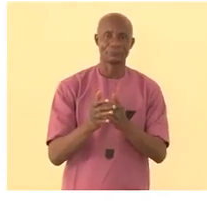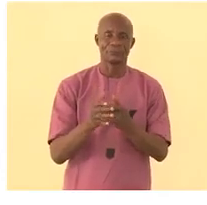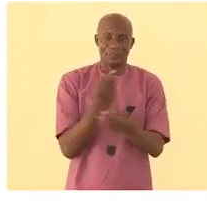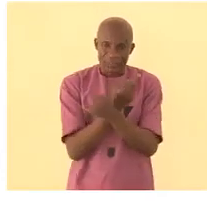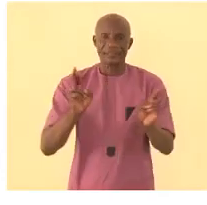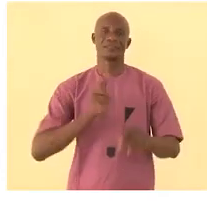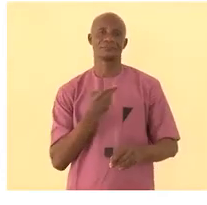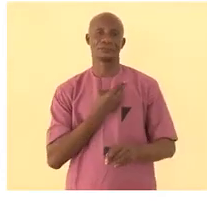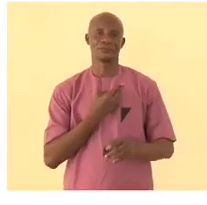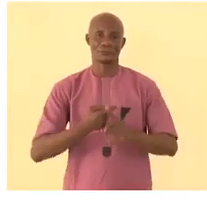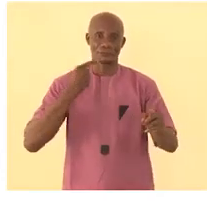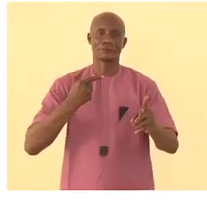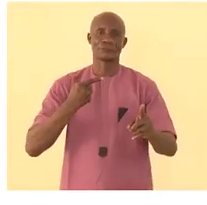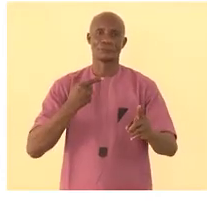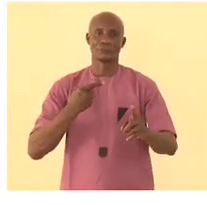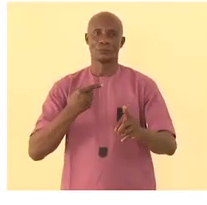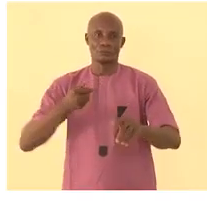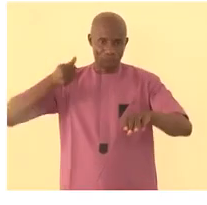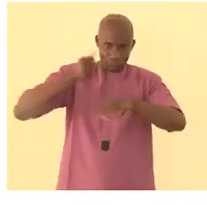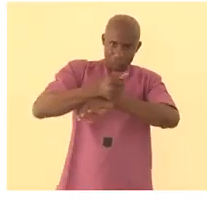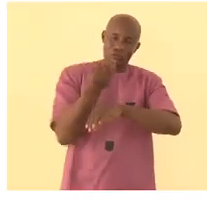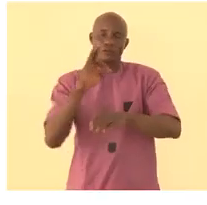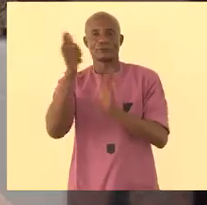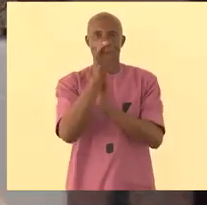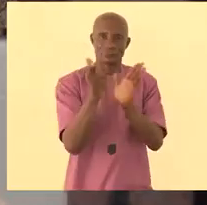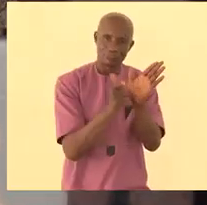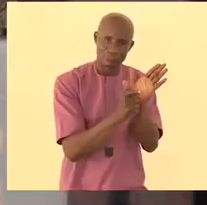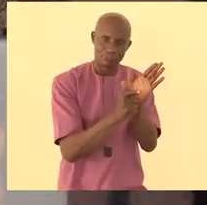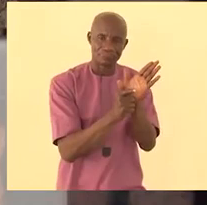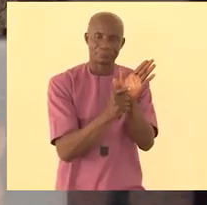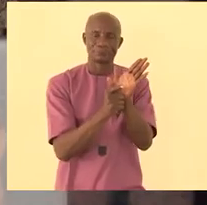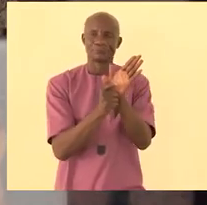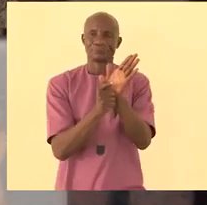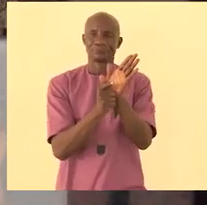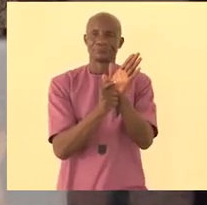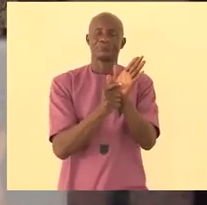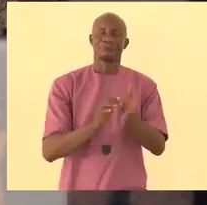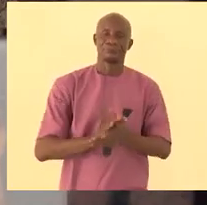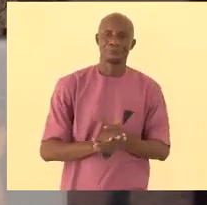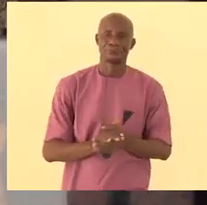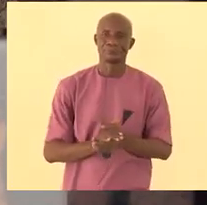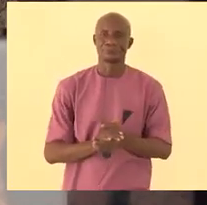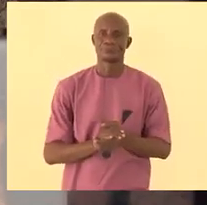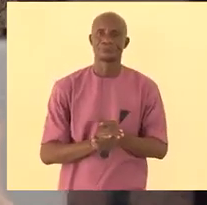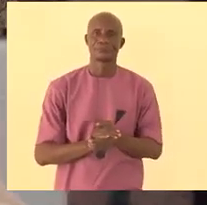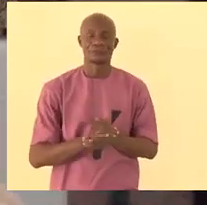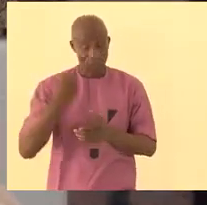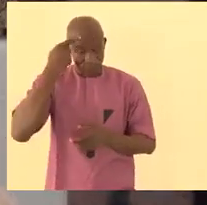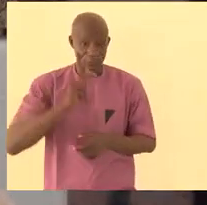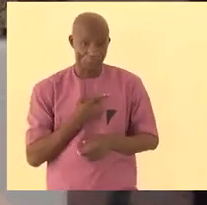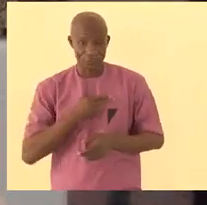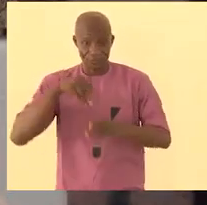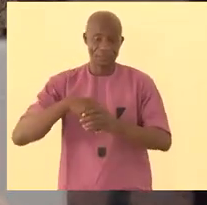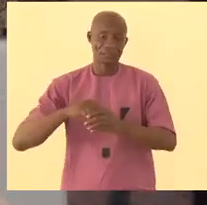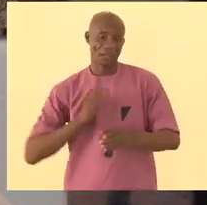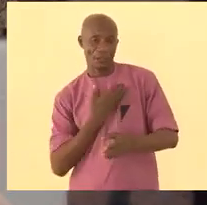Jesus has redeemed us from the curse of the law. That's what Paul says. Left to us